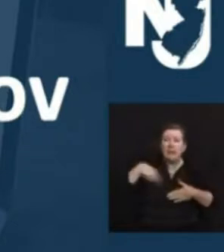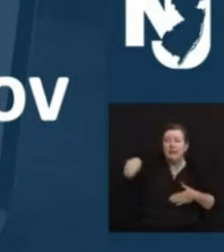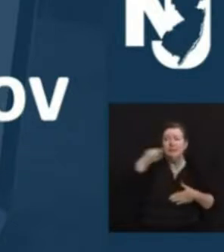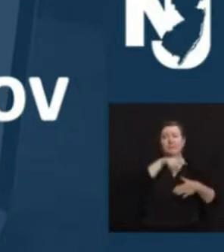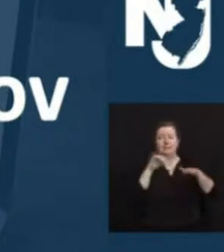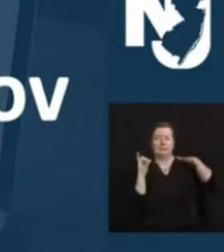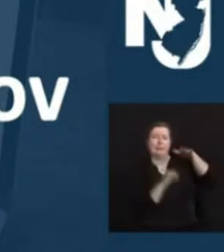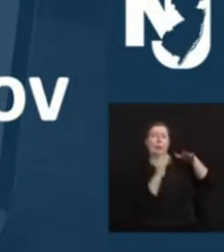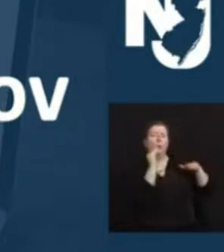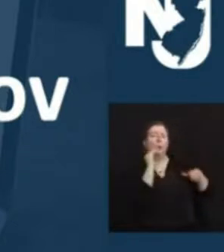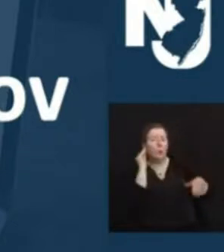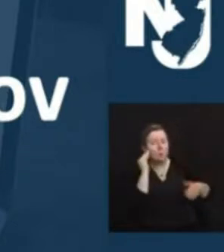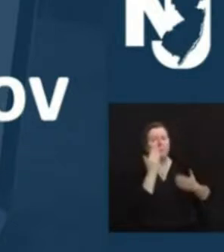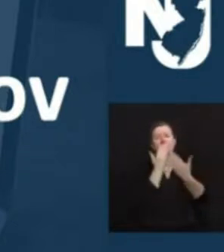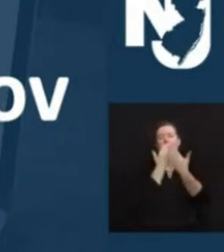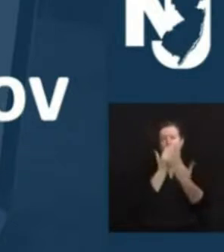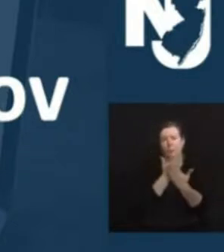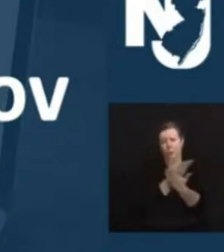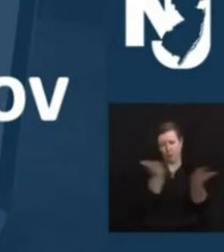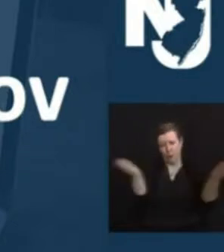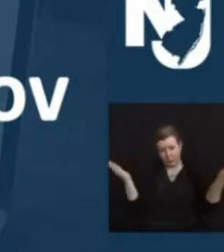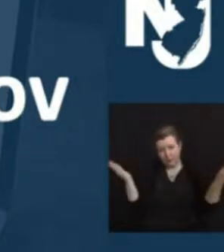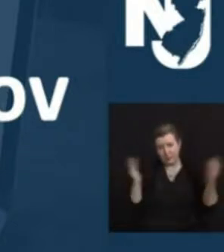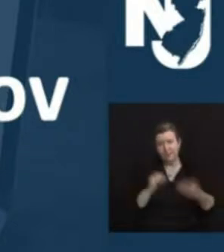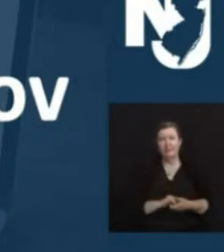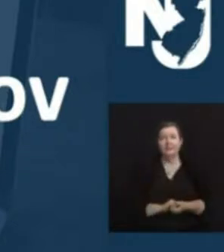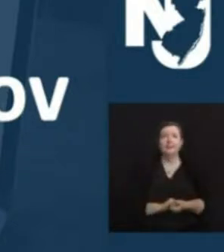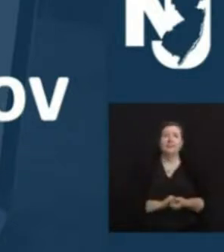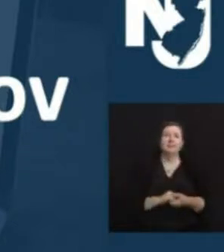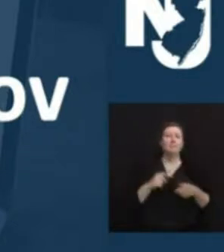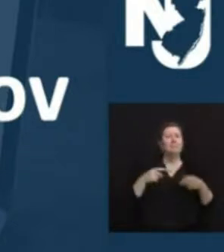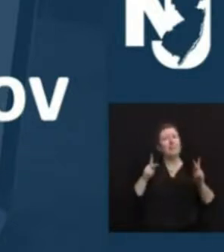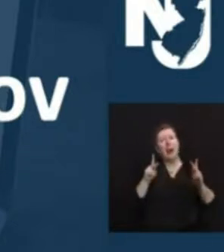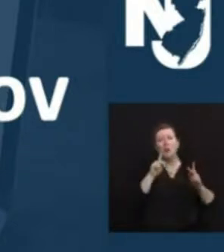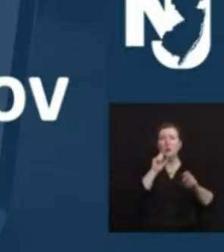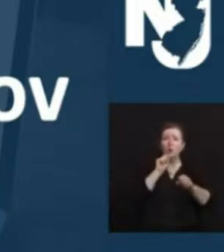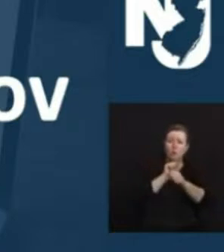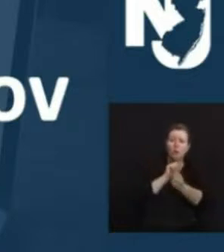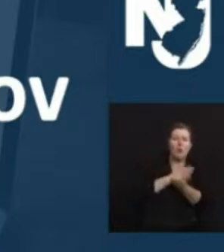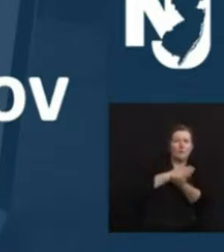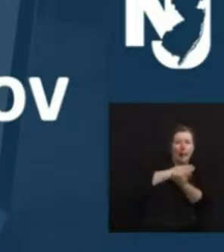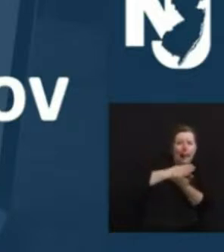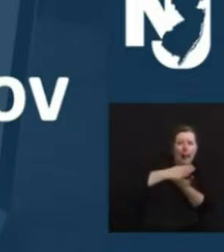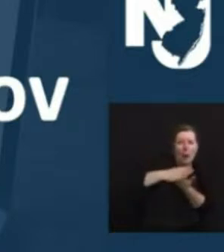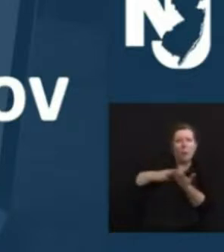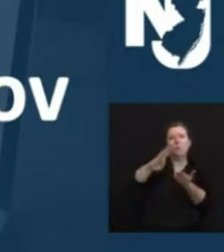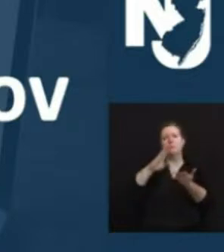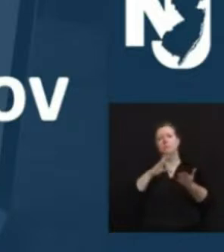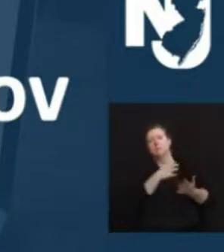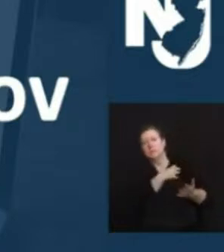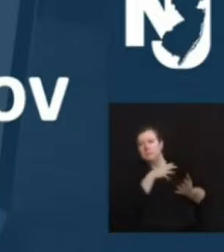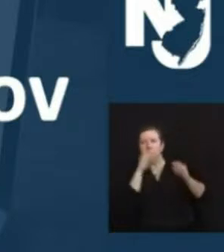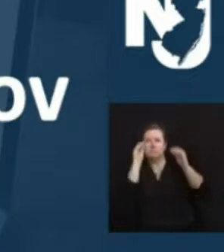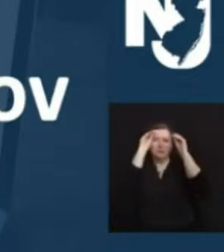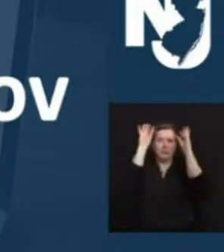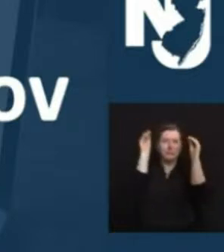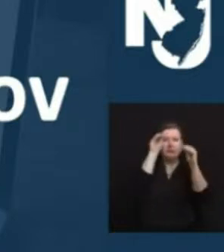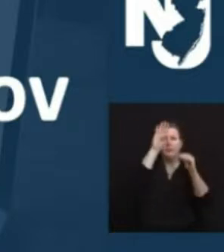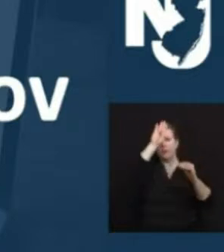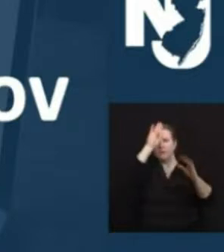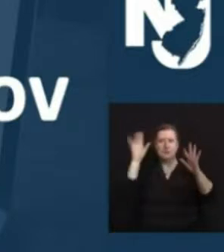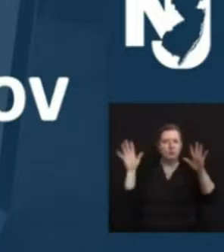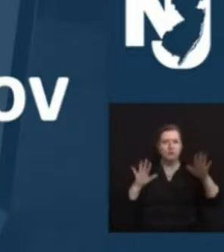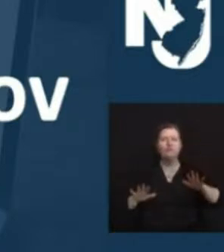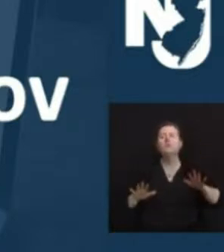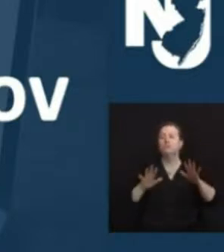of days to allow our crews and first responders to attend to their jobs during. And I wrote after this